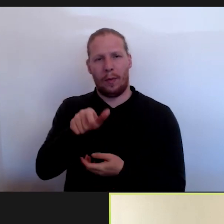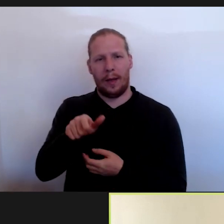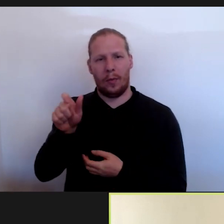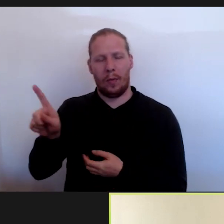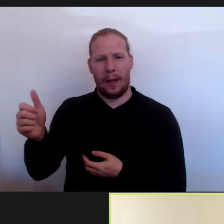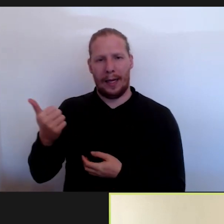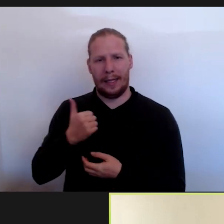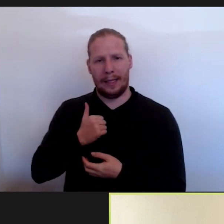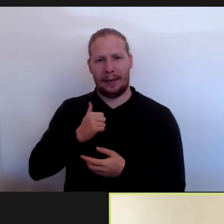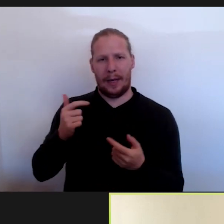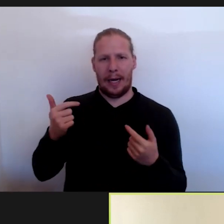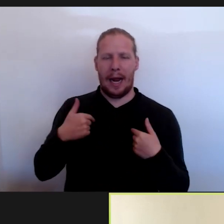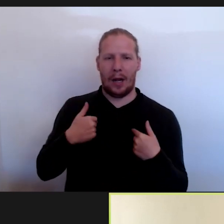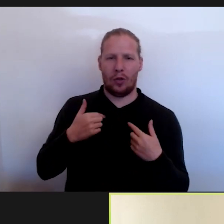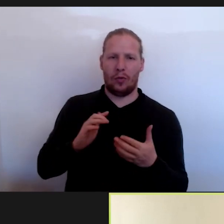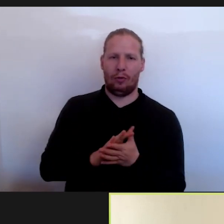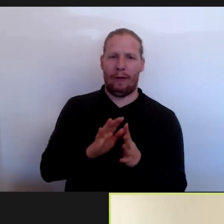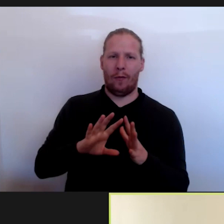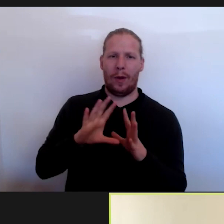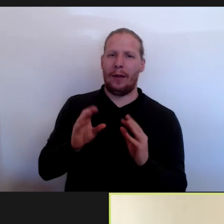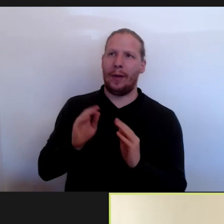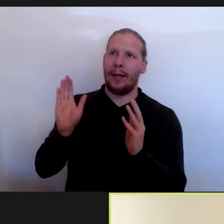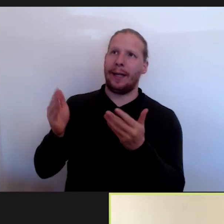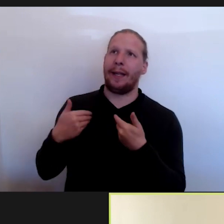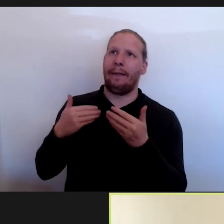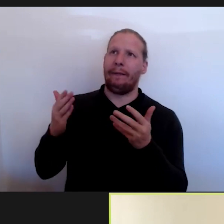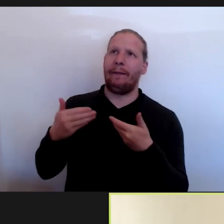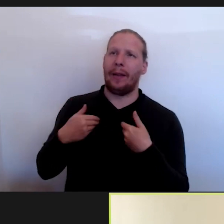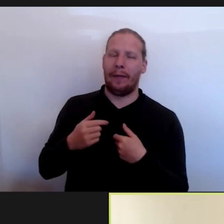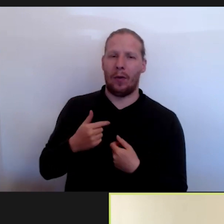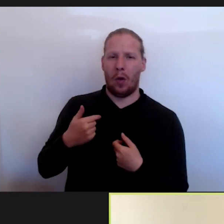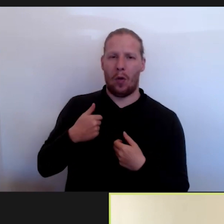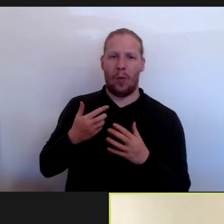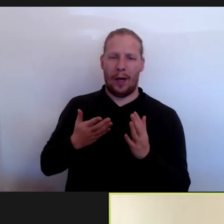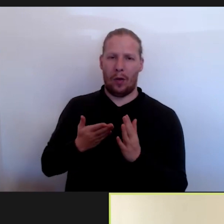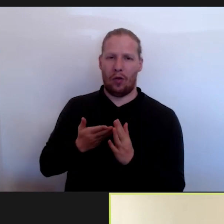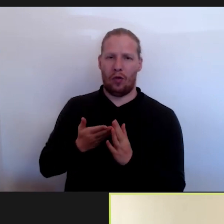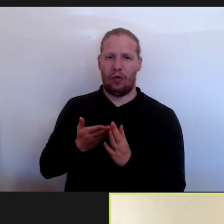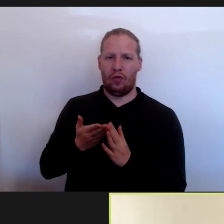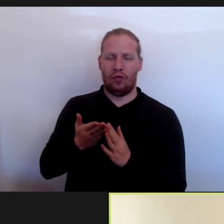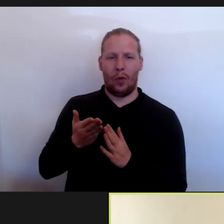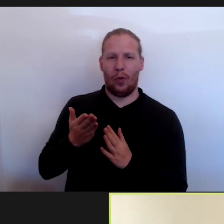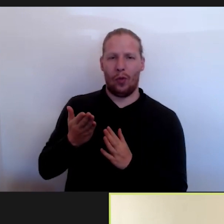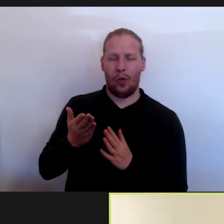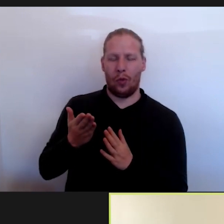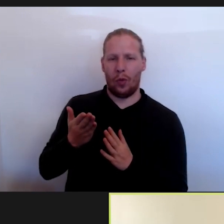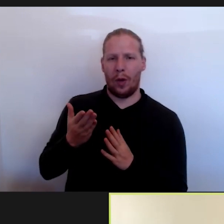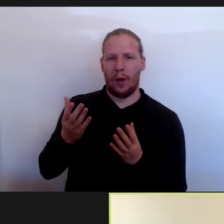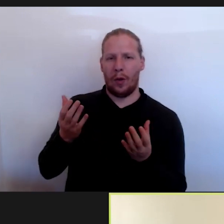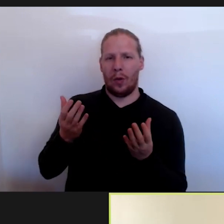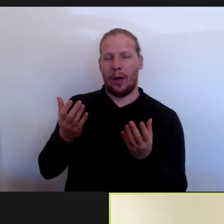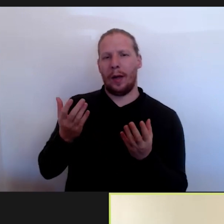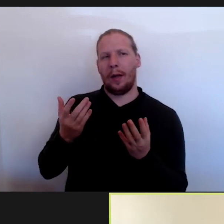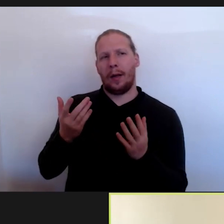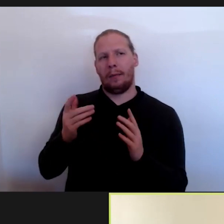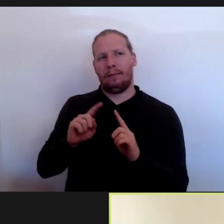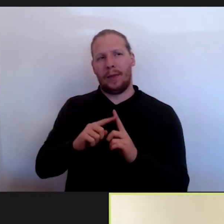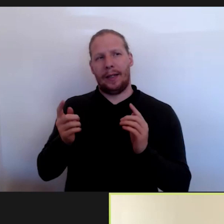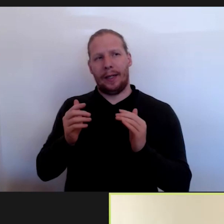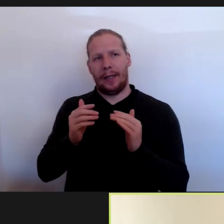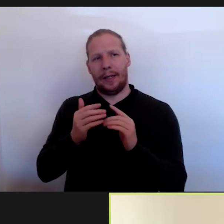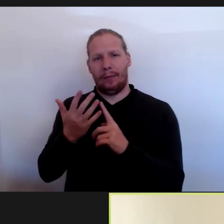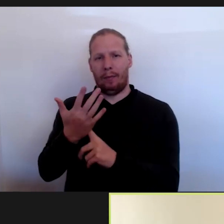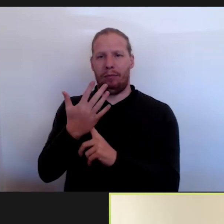be grateful for everything that we have. And then we have been put through in so many different levels of discrimination and struggle in